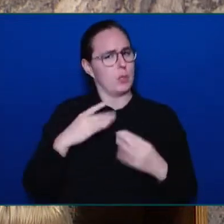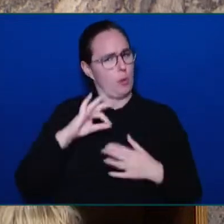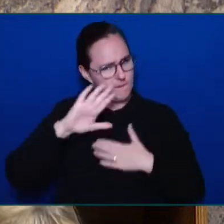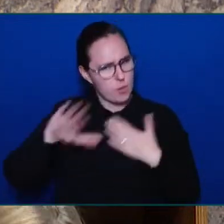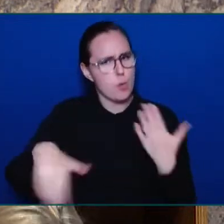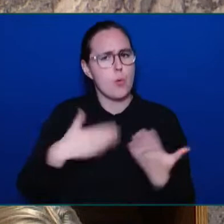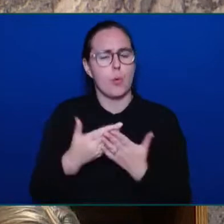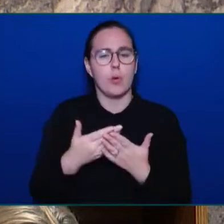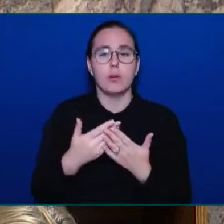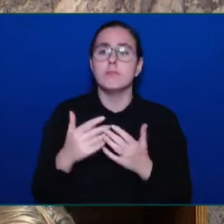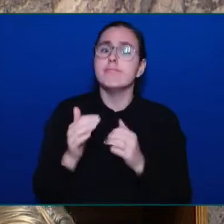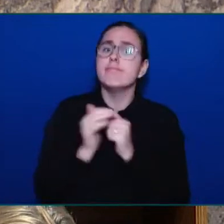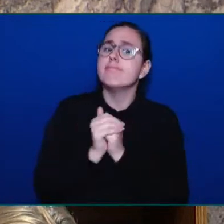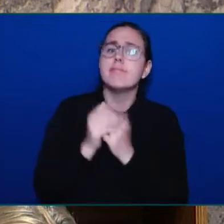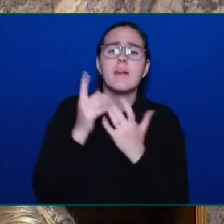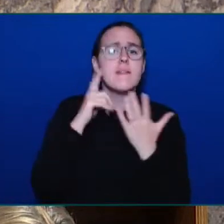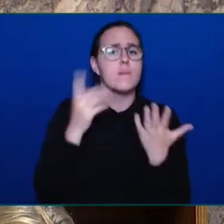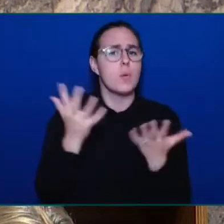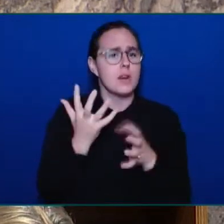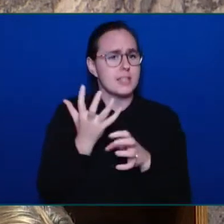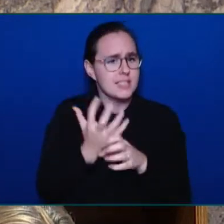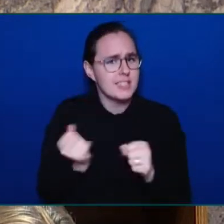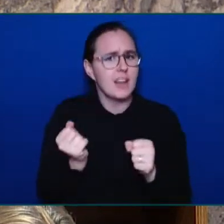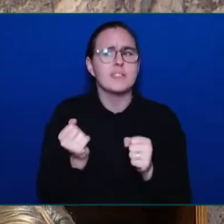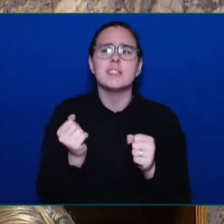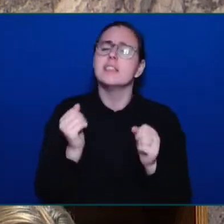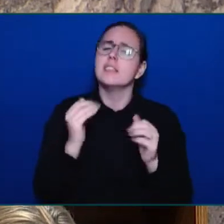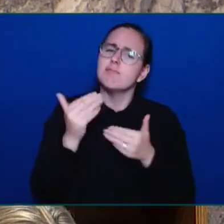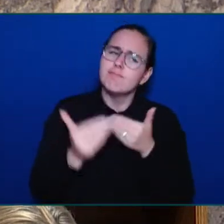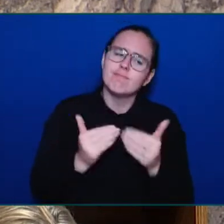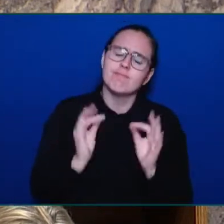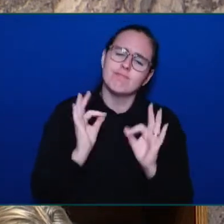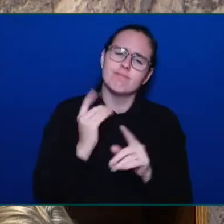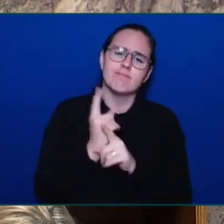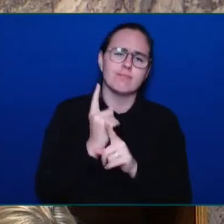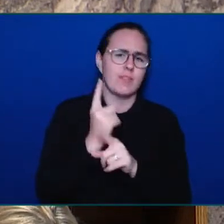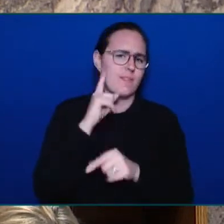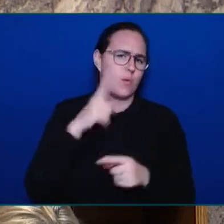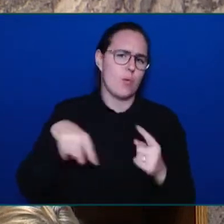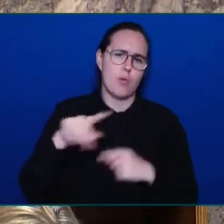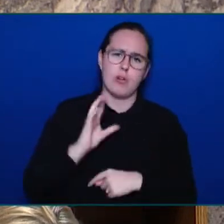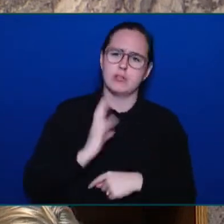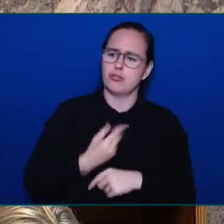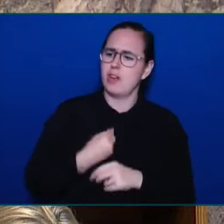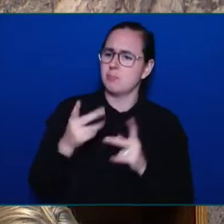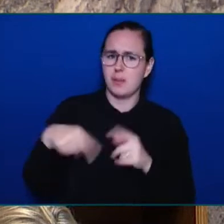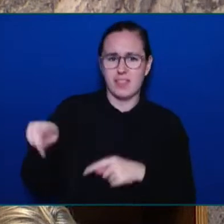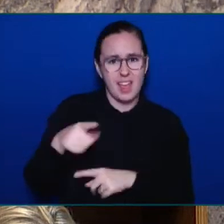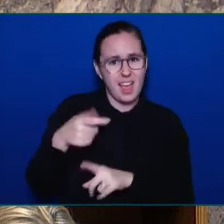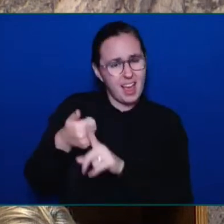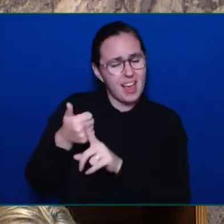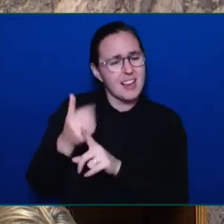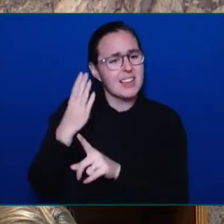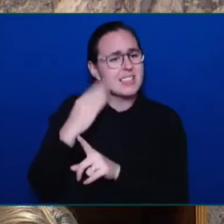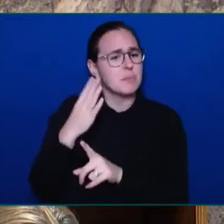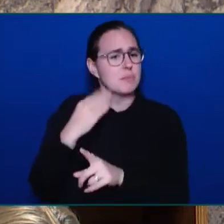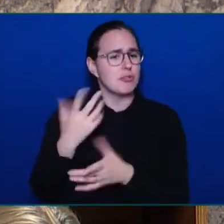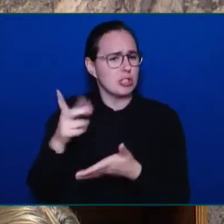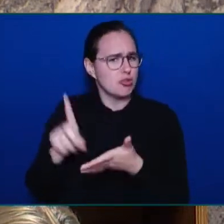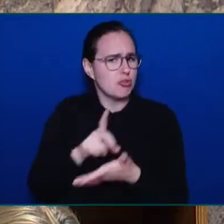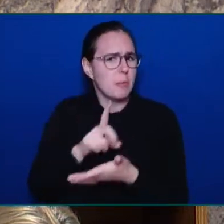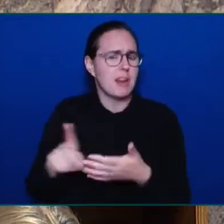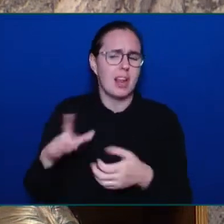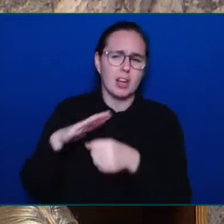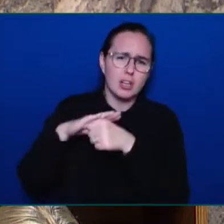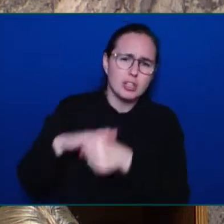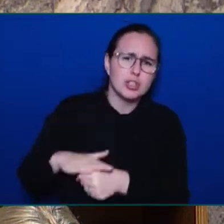who too often face discrimination, violence, and prejudice simply for being who they are. We ask that you surround them